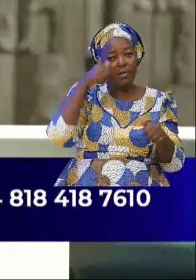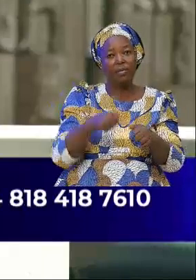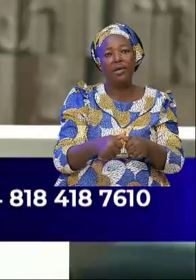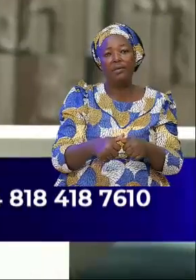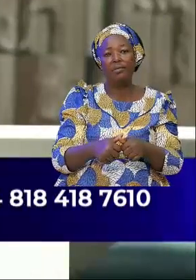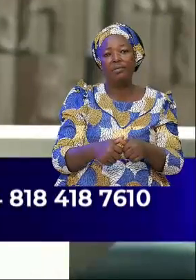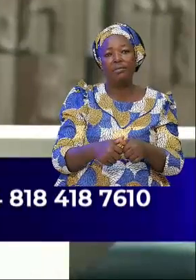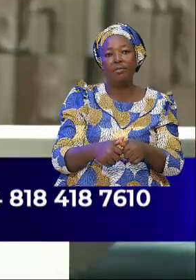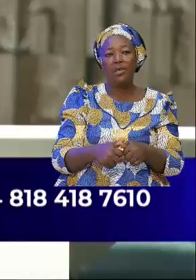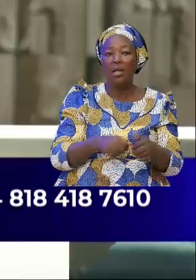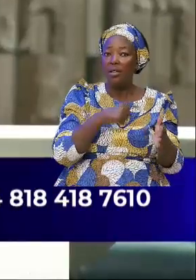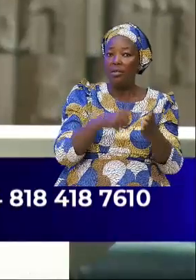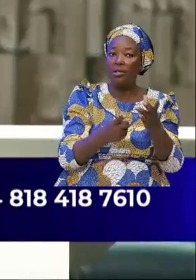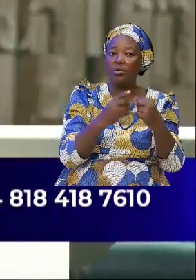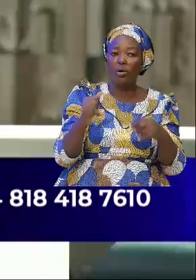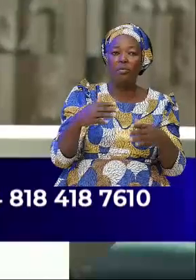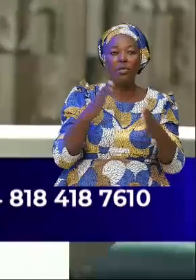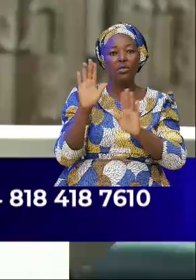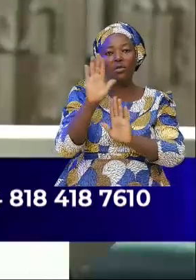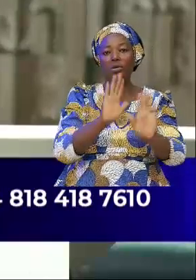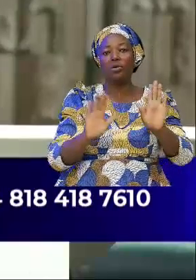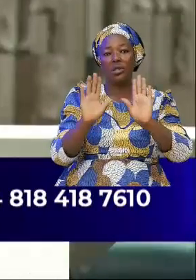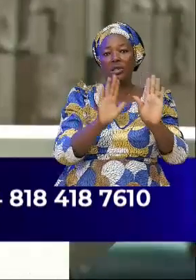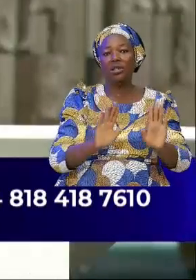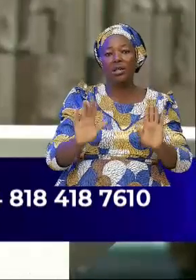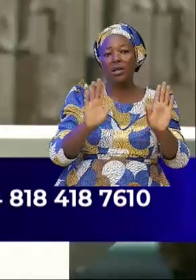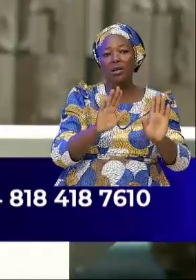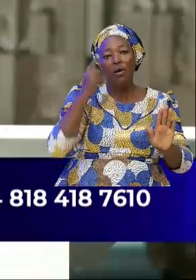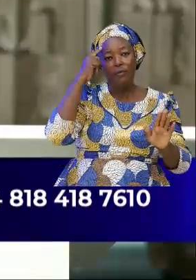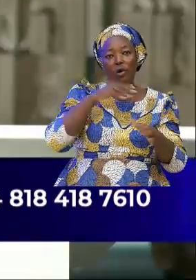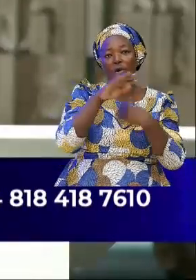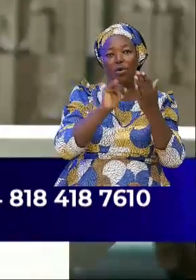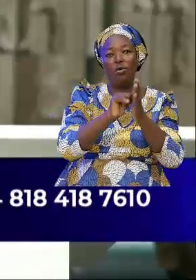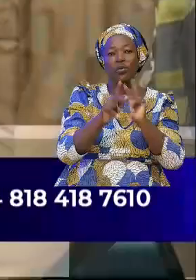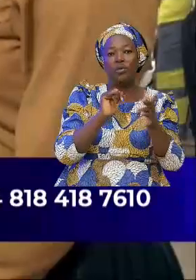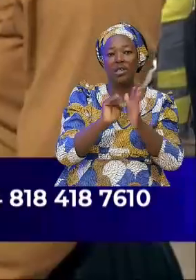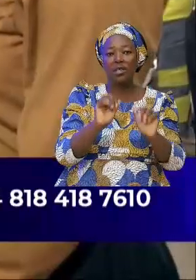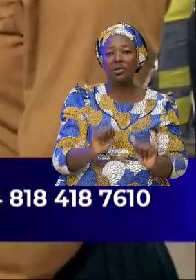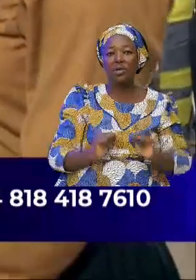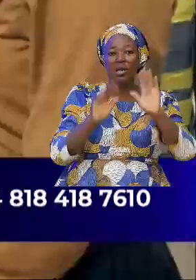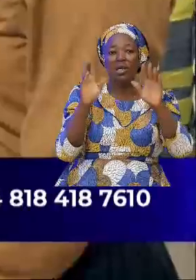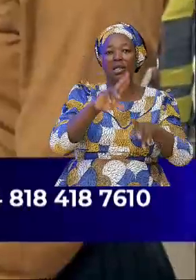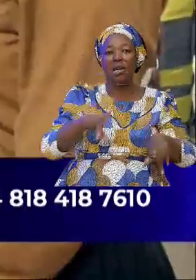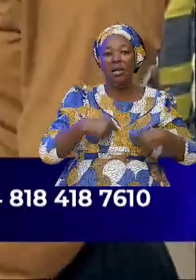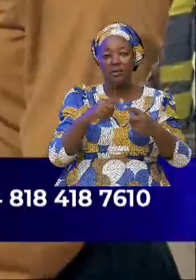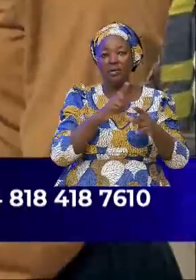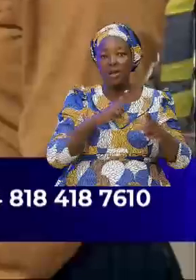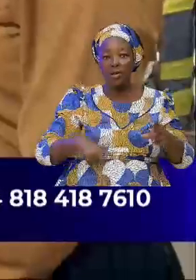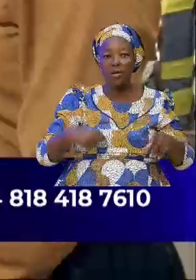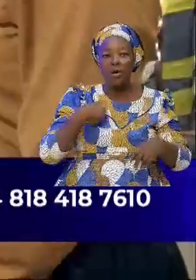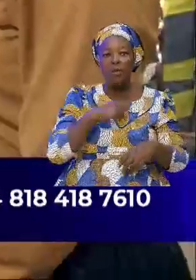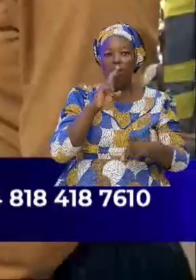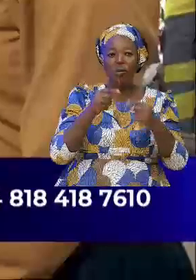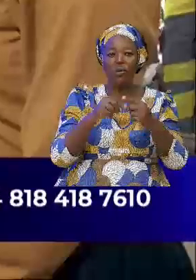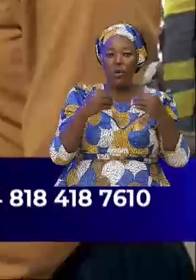Bible Church to you. And remember, this coming Sunday, for all those people, all the people that